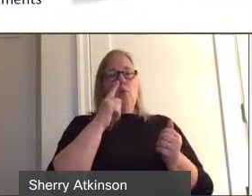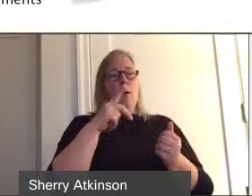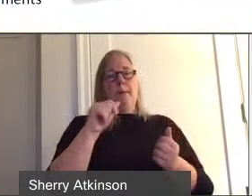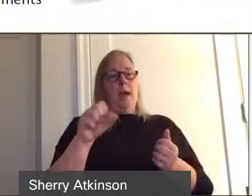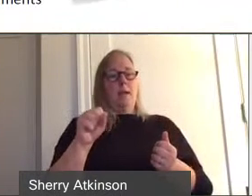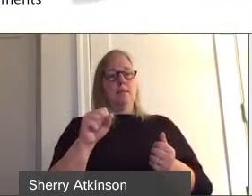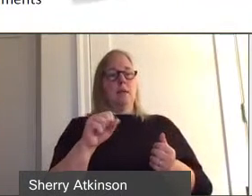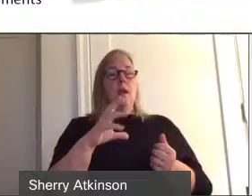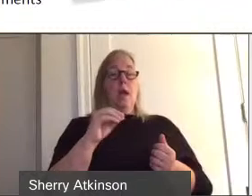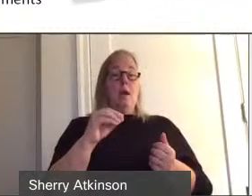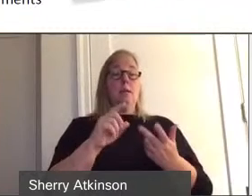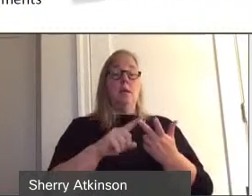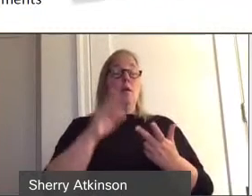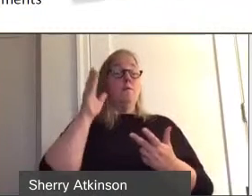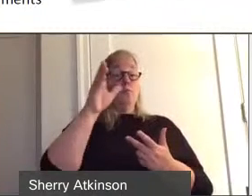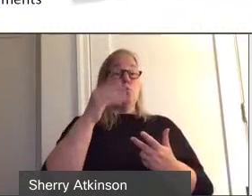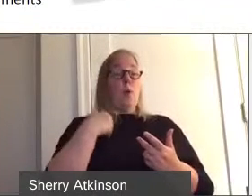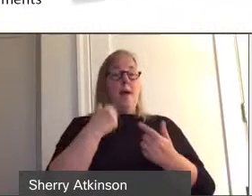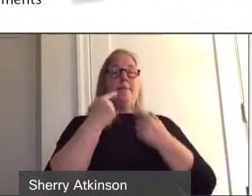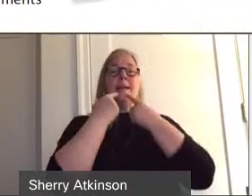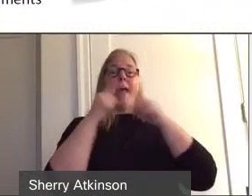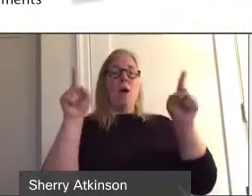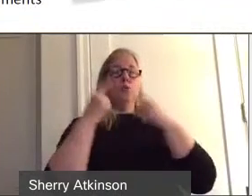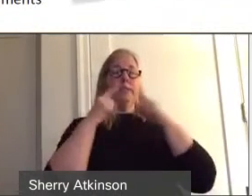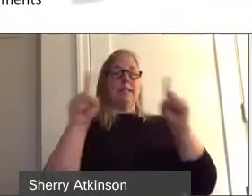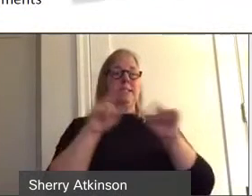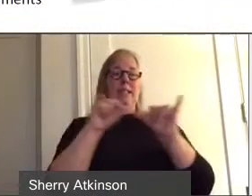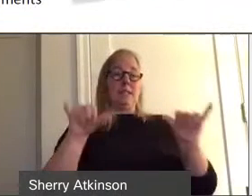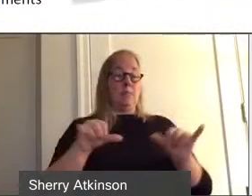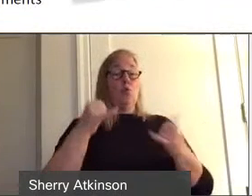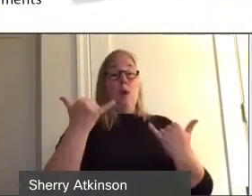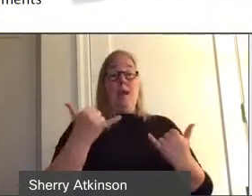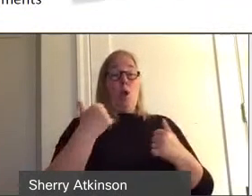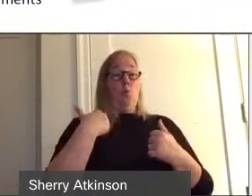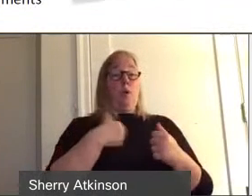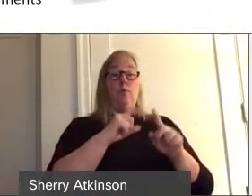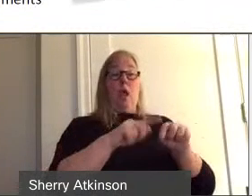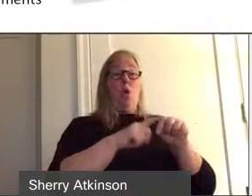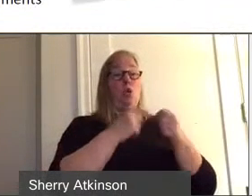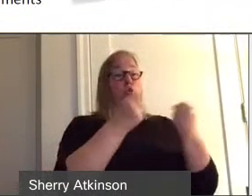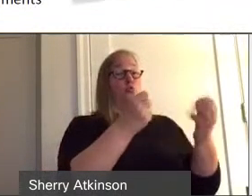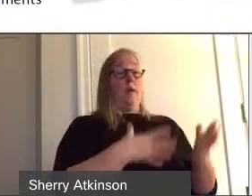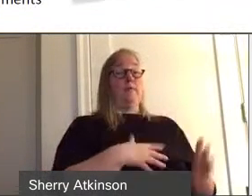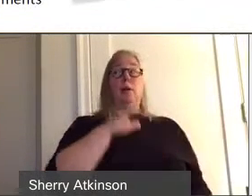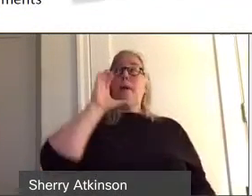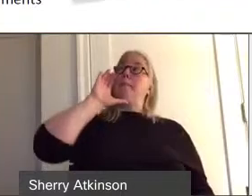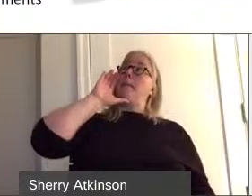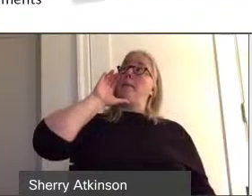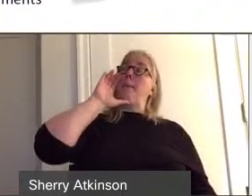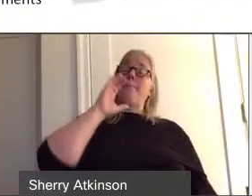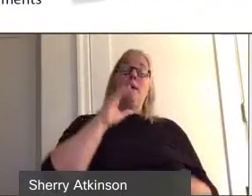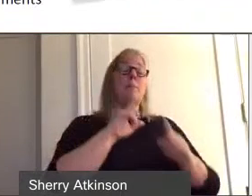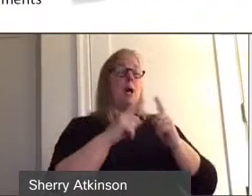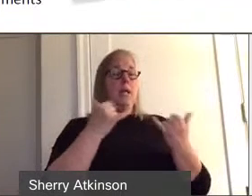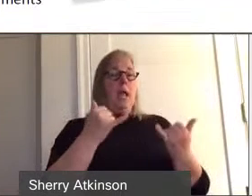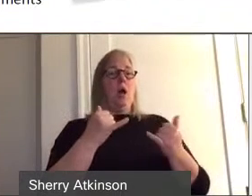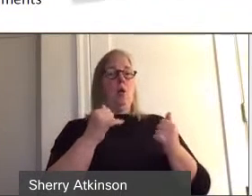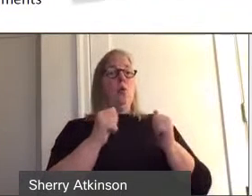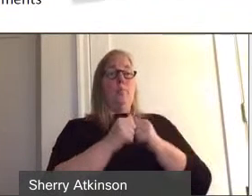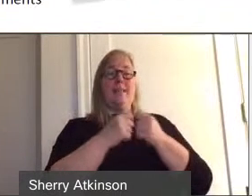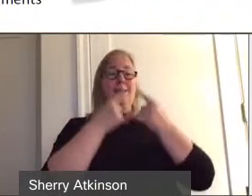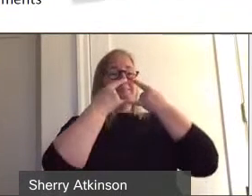system that will hit on the buses. Right now, we rely on drivers to do that. That's hit and miss proposition, and with masks